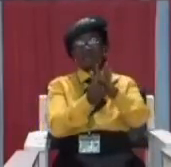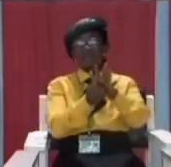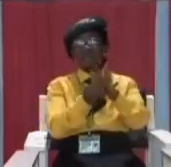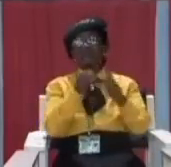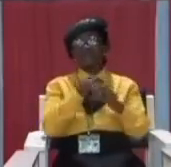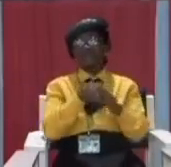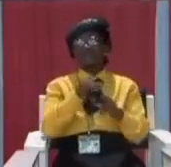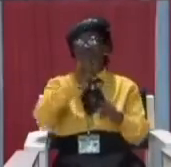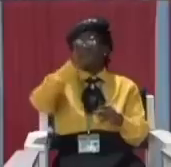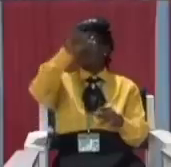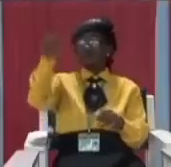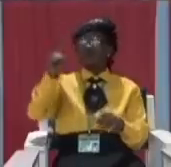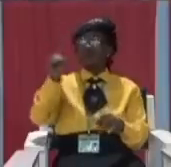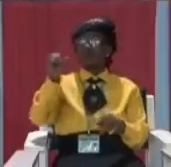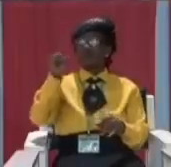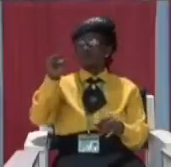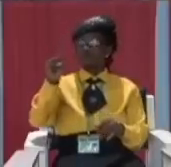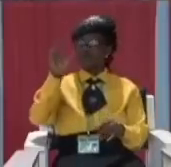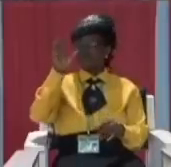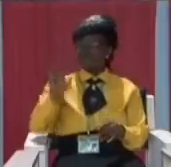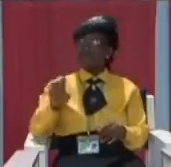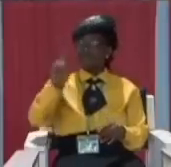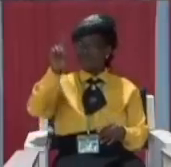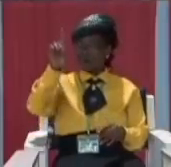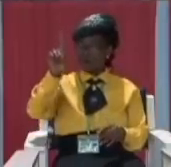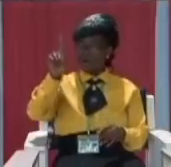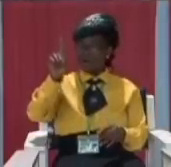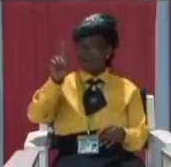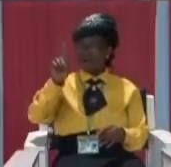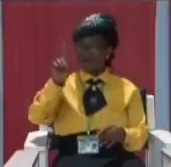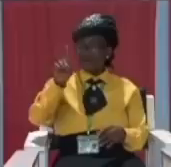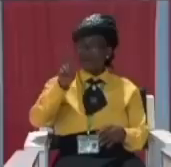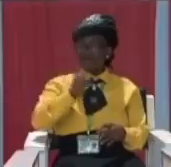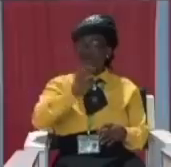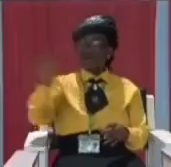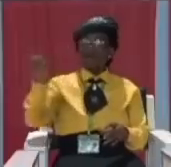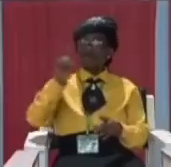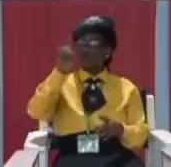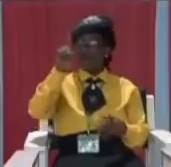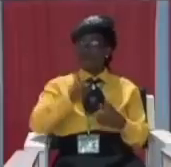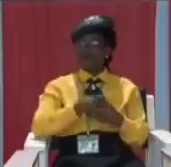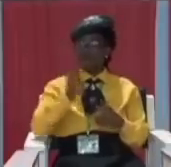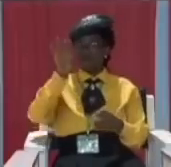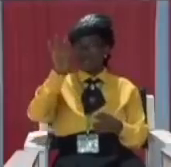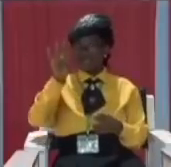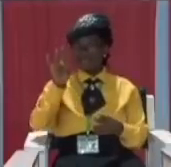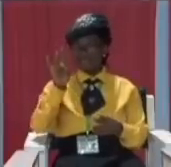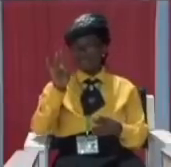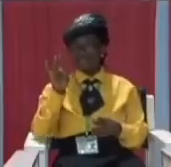1, from verse 1 to 8, Joshua 1 from verse 1 to 8,